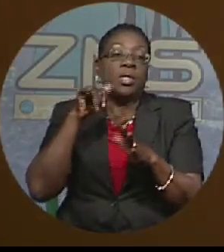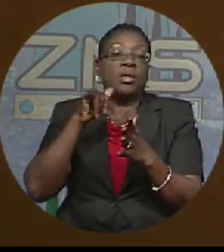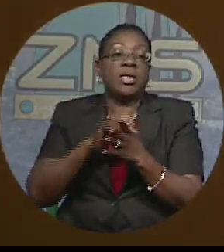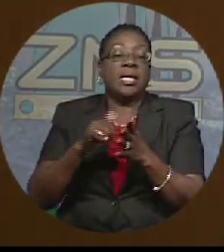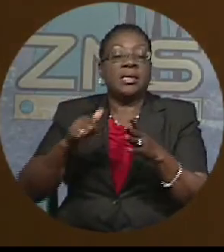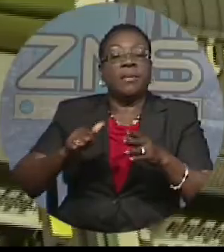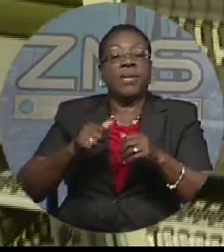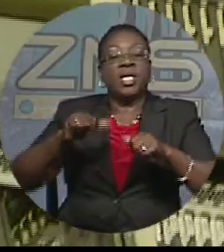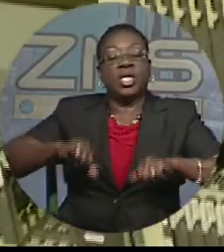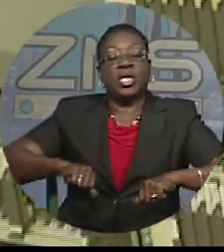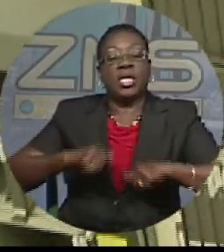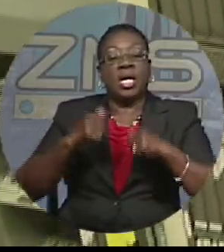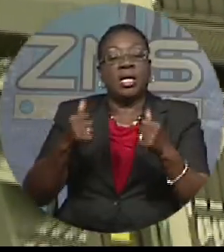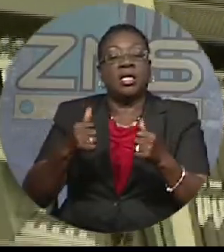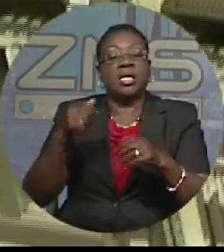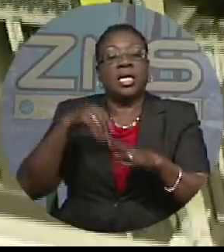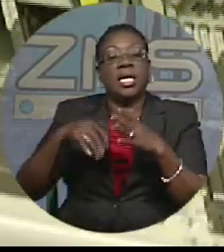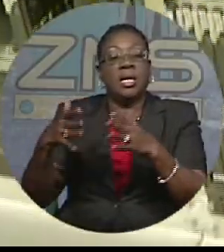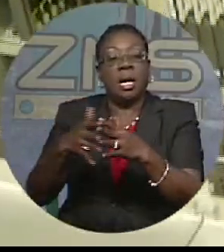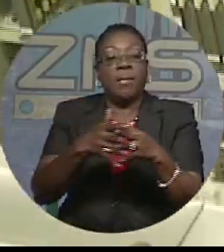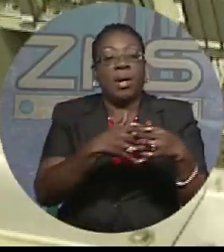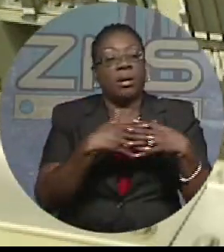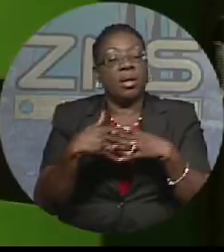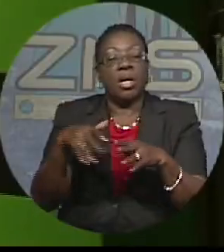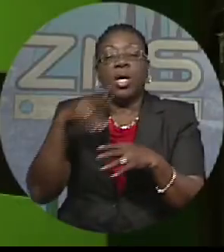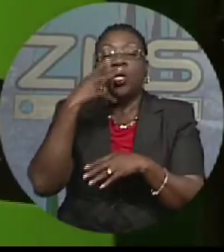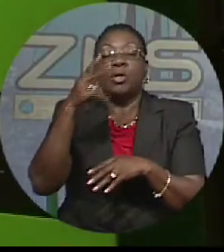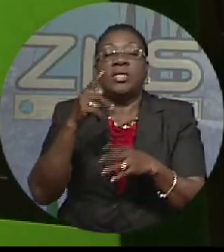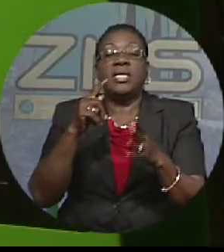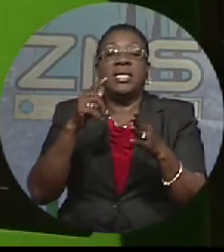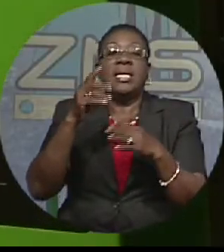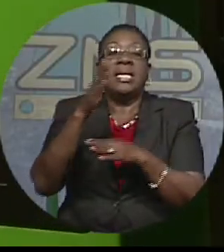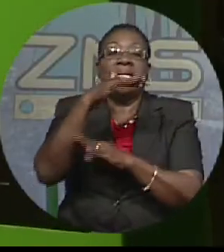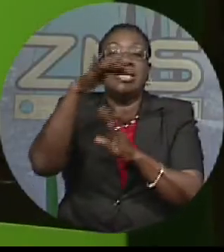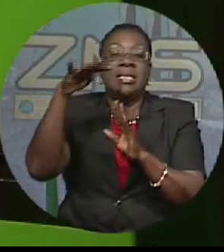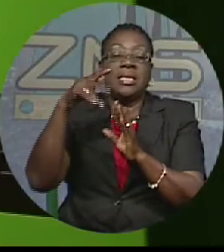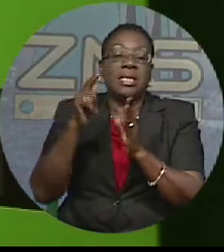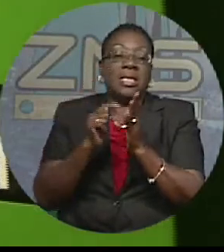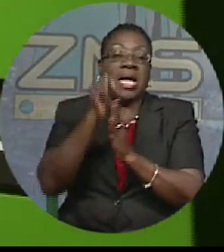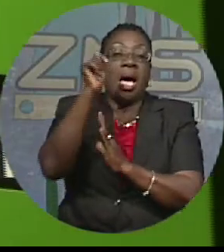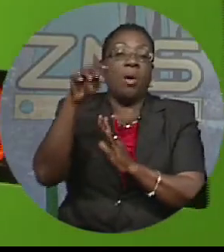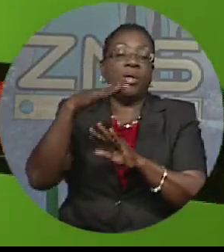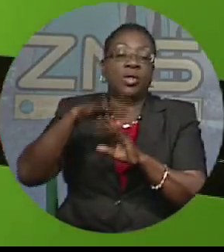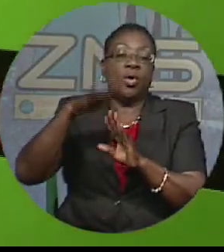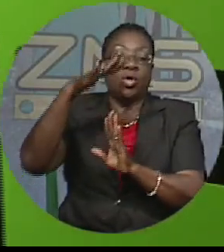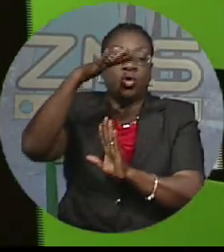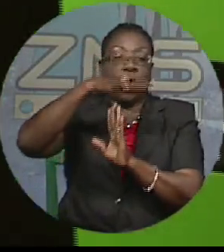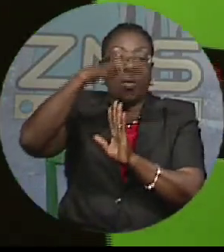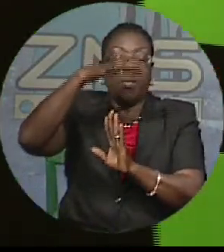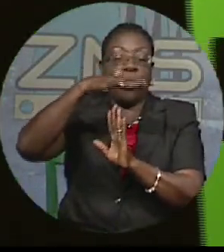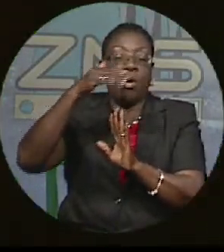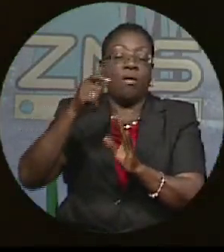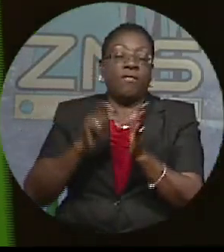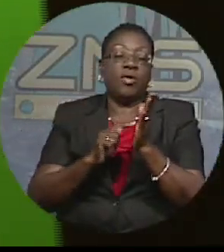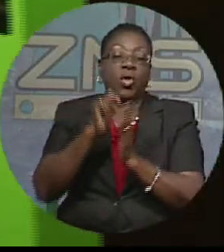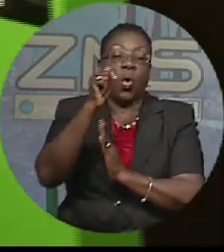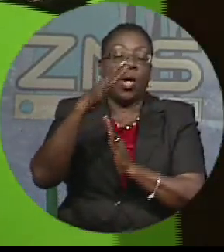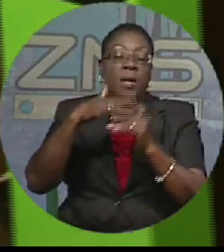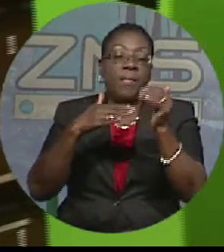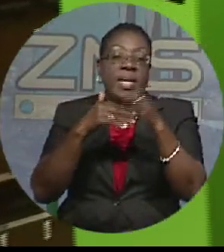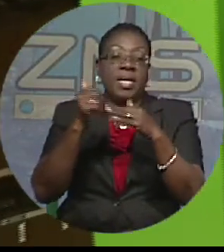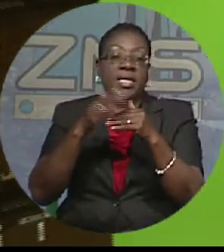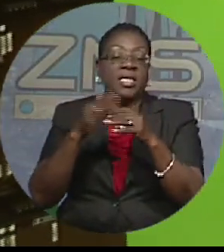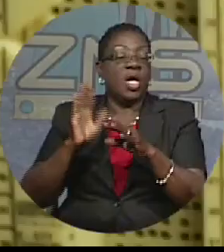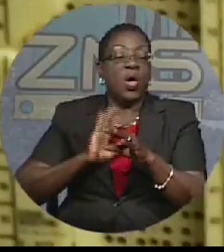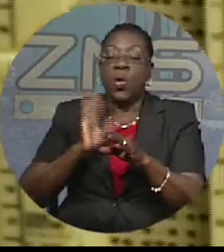challenge. Unlike the United States, where you see little towers because they are high-rise buildings, the antennas are usually placed on the buildings. But there are not